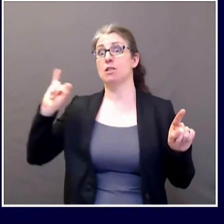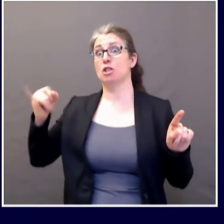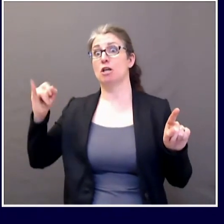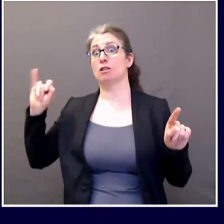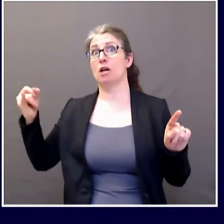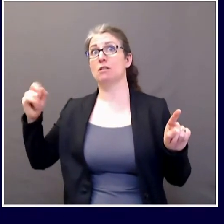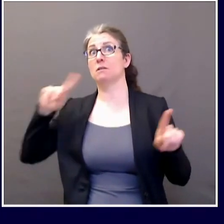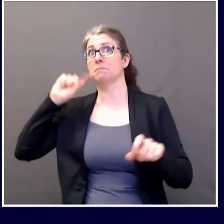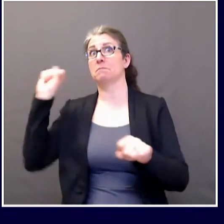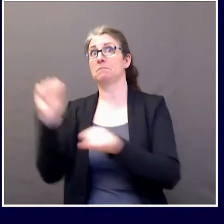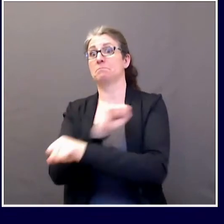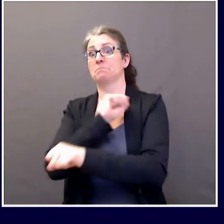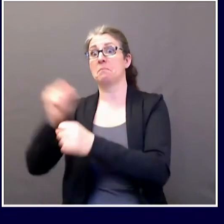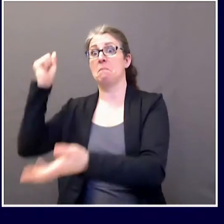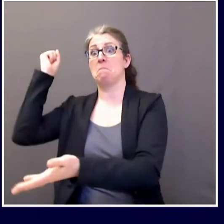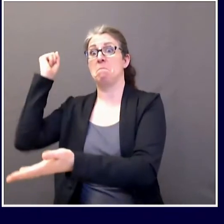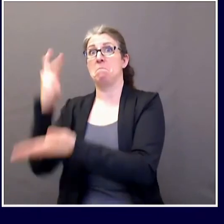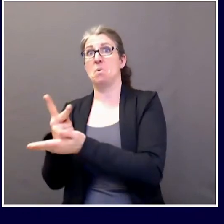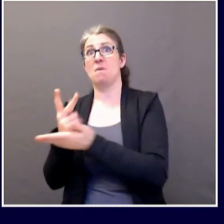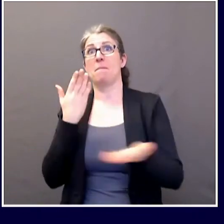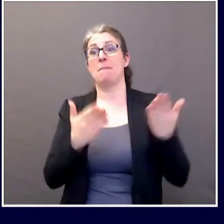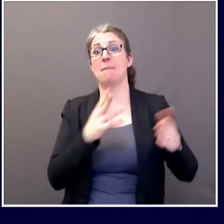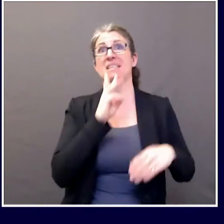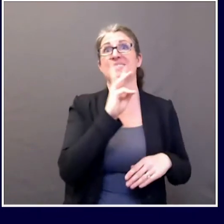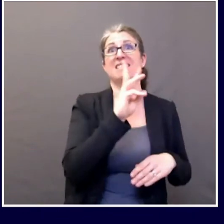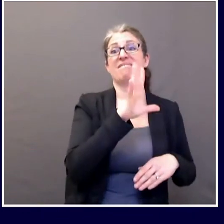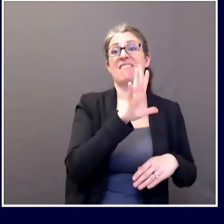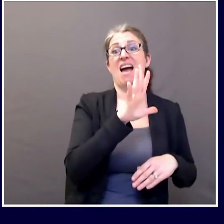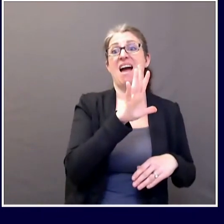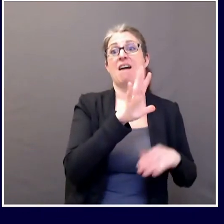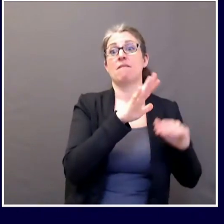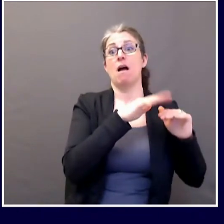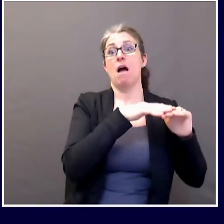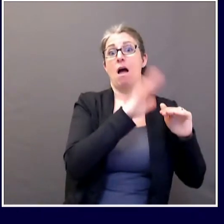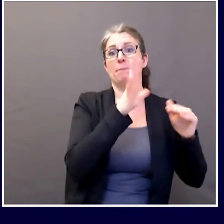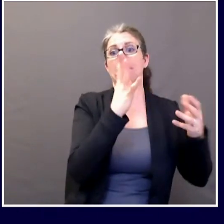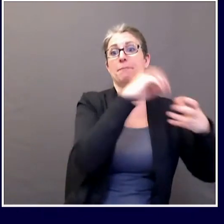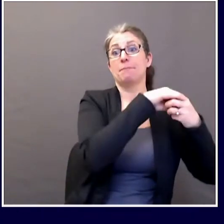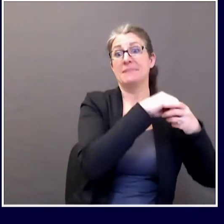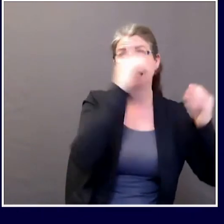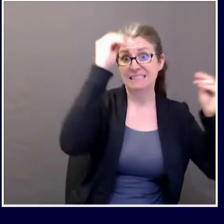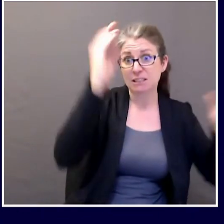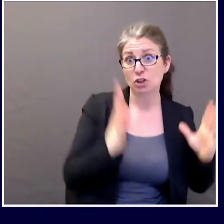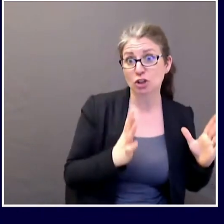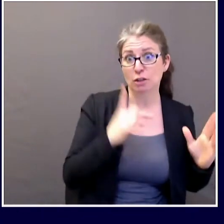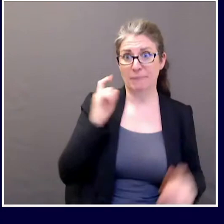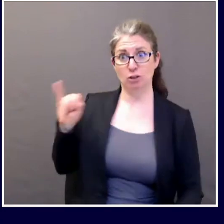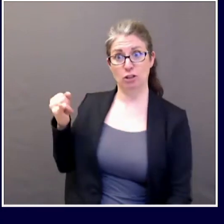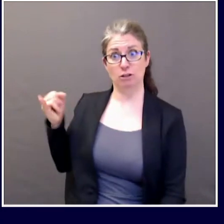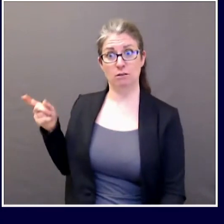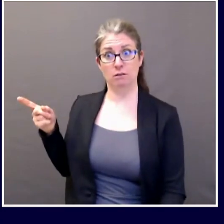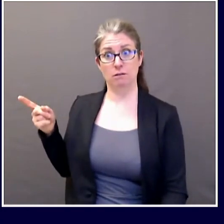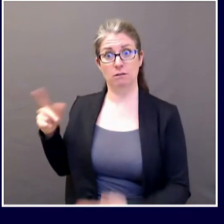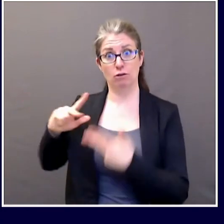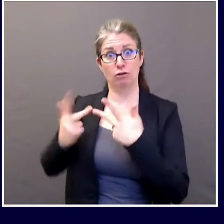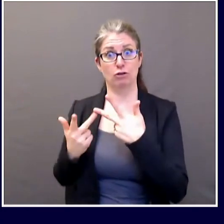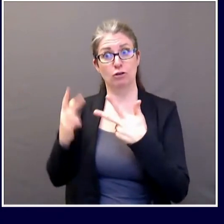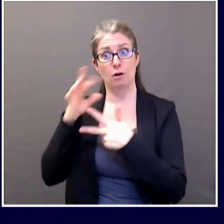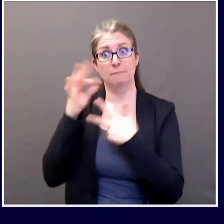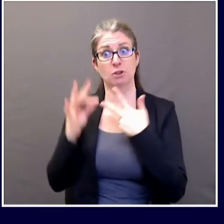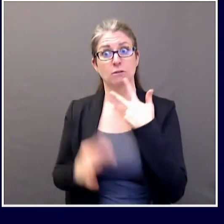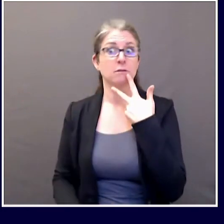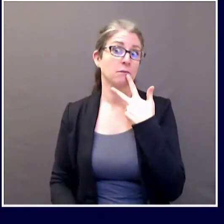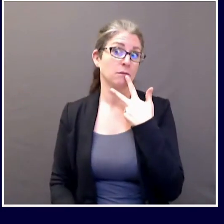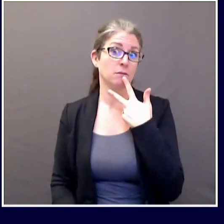like teachers? Well, so let me first take a couple of points of your question, Allison. Number one, you are correct.